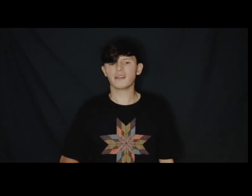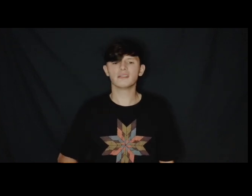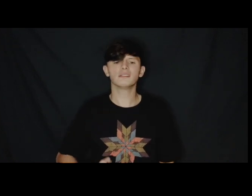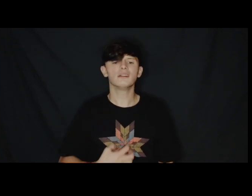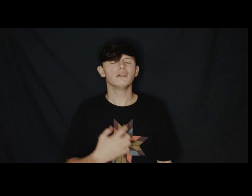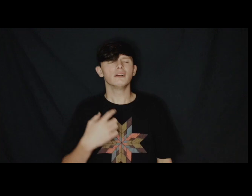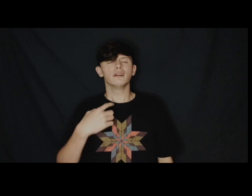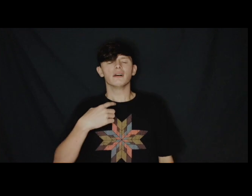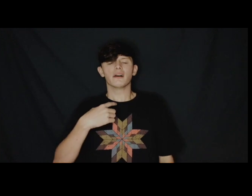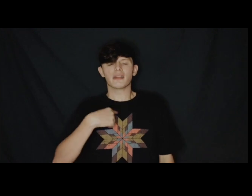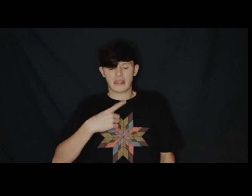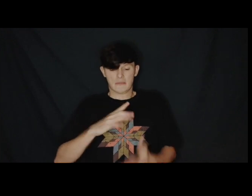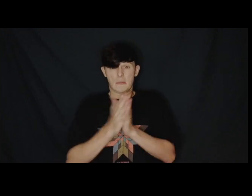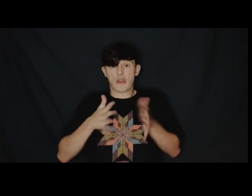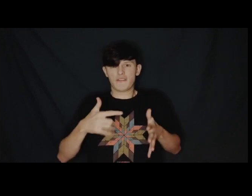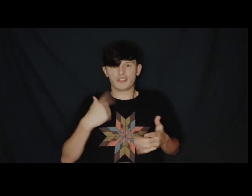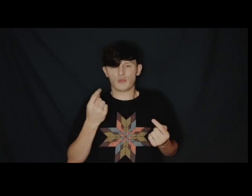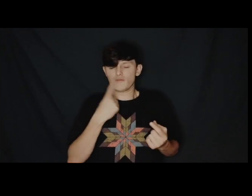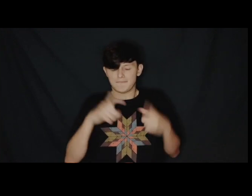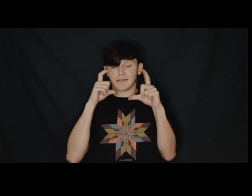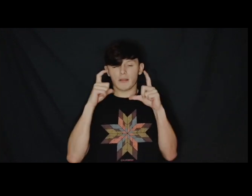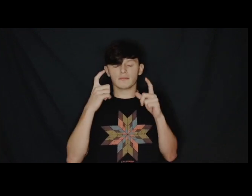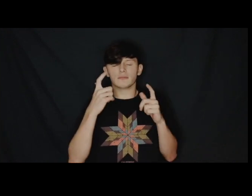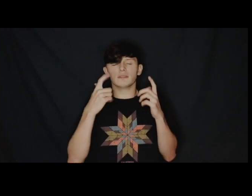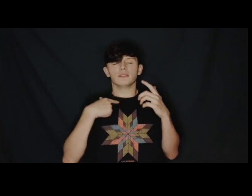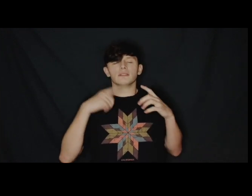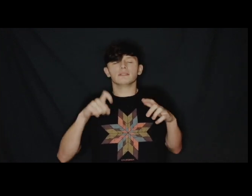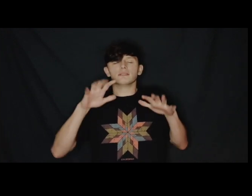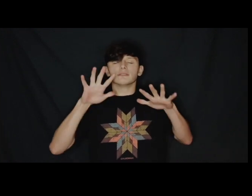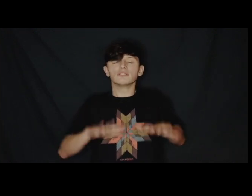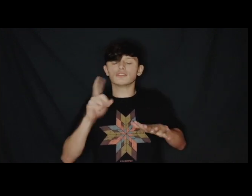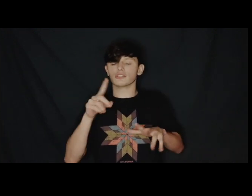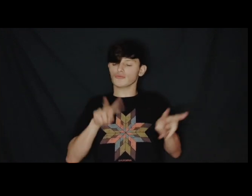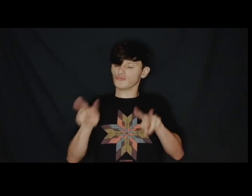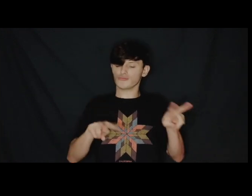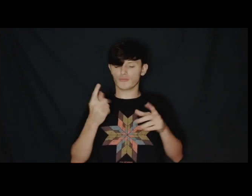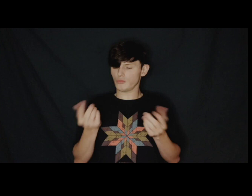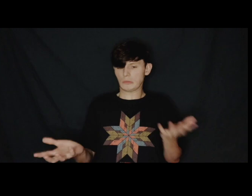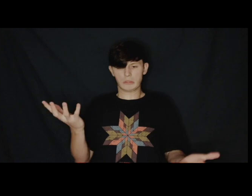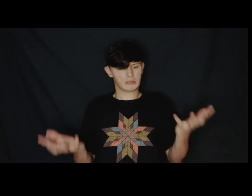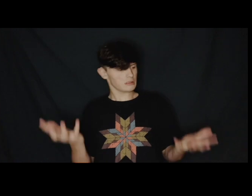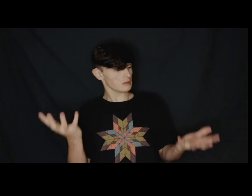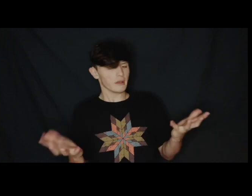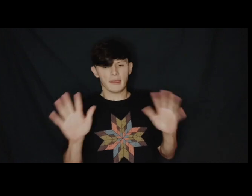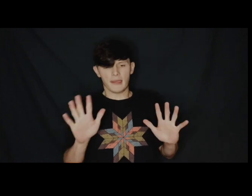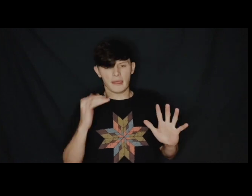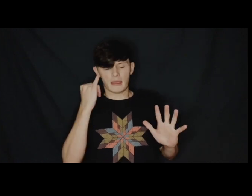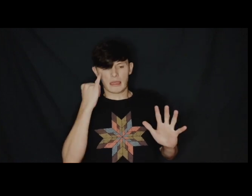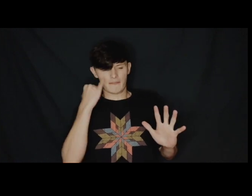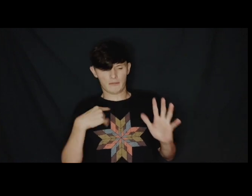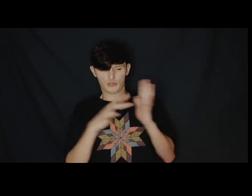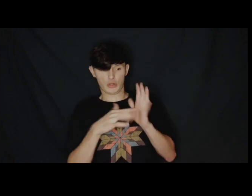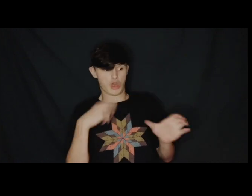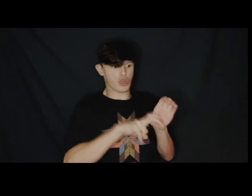dread. When I get nervous, my whole face goes red. Dude, weigh the options calmly and be still. A junior